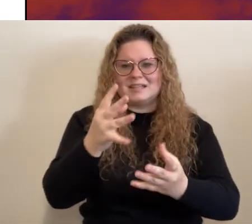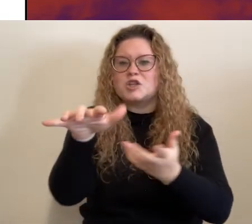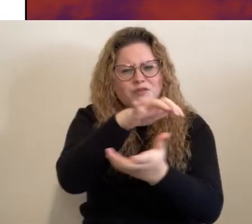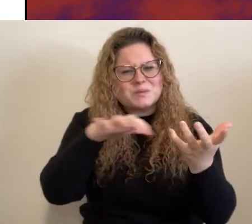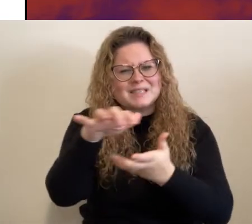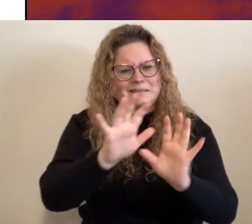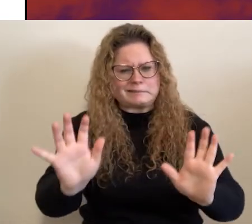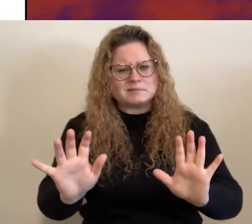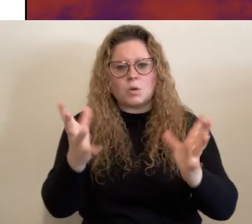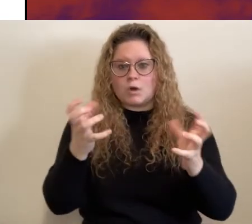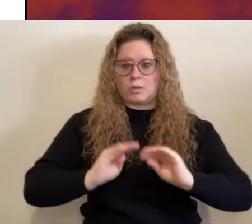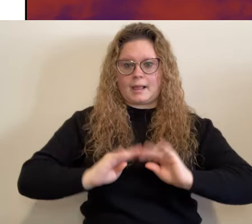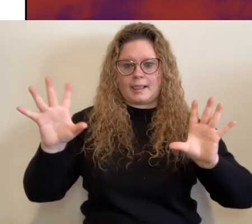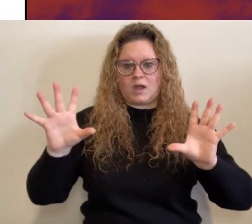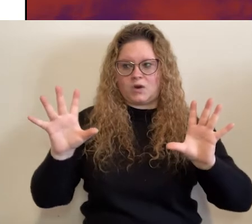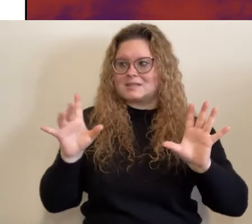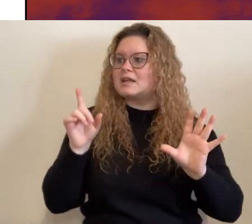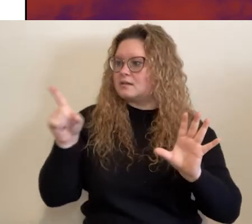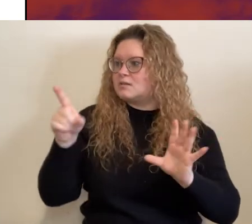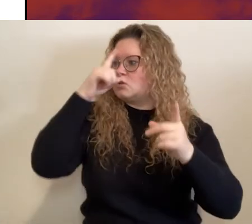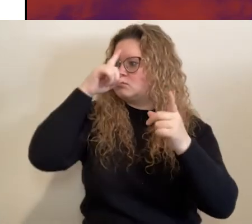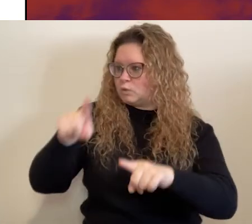bit more clear on our direction.